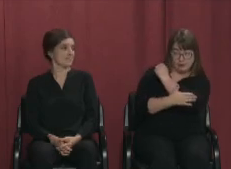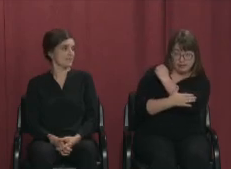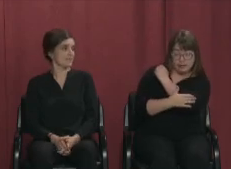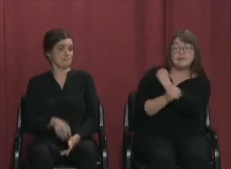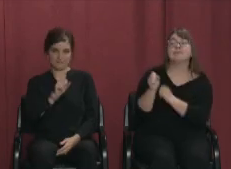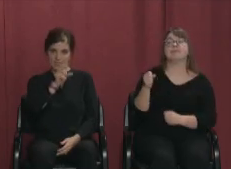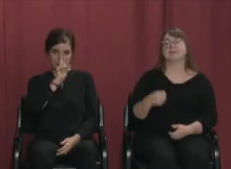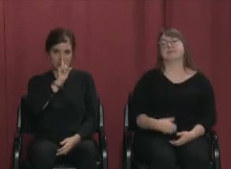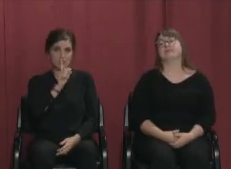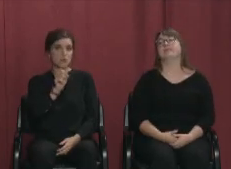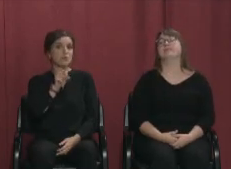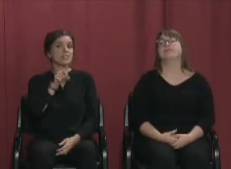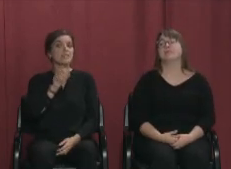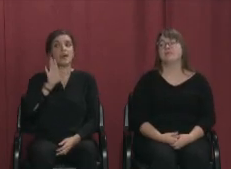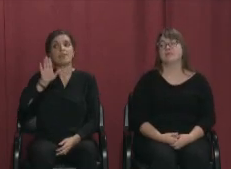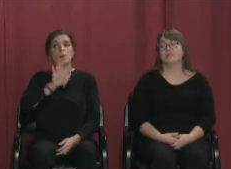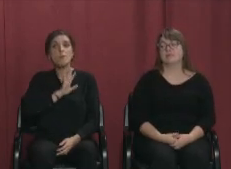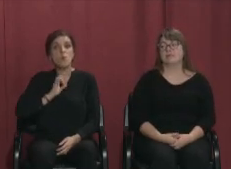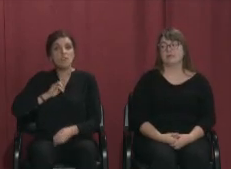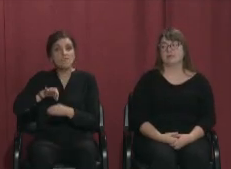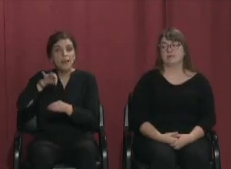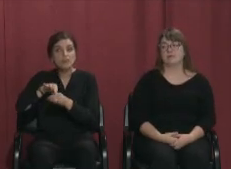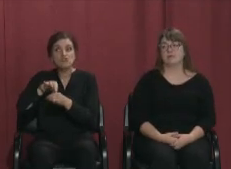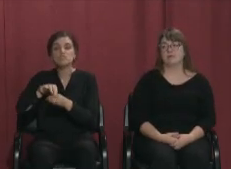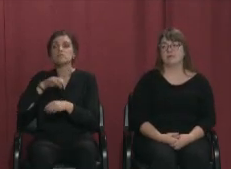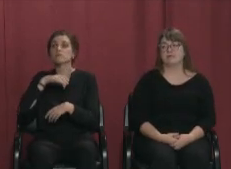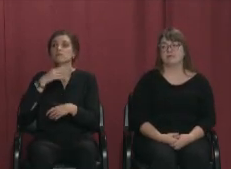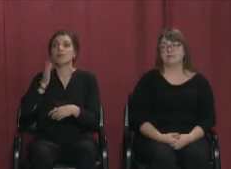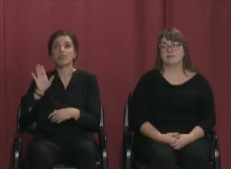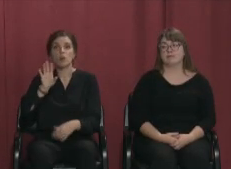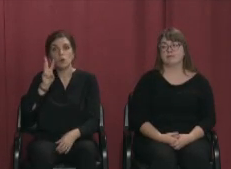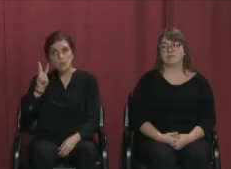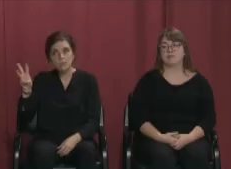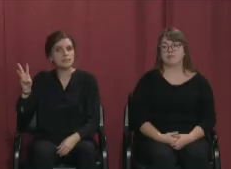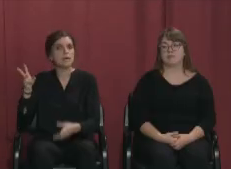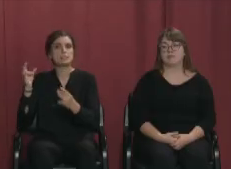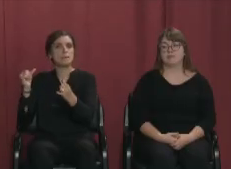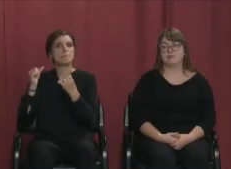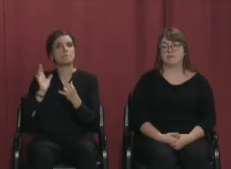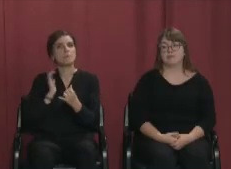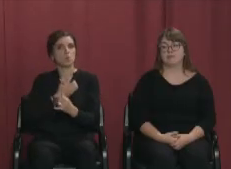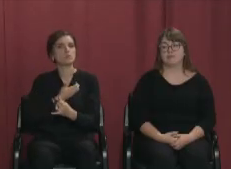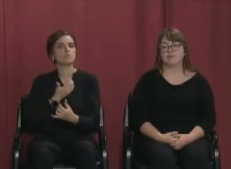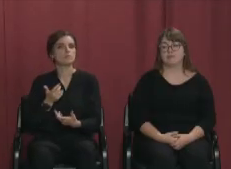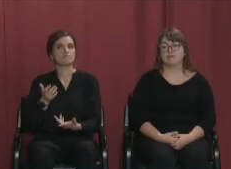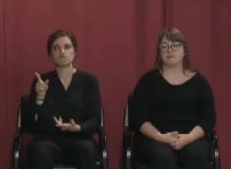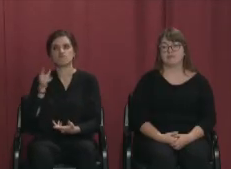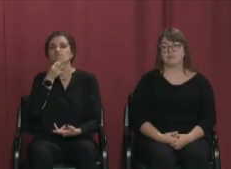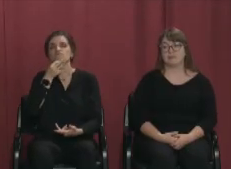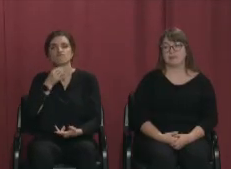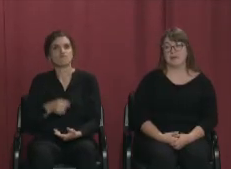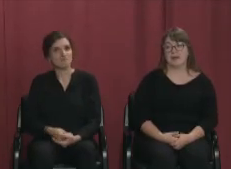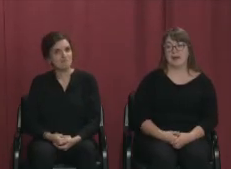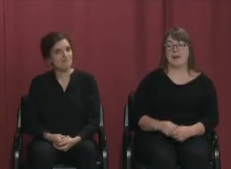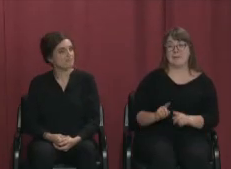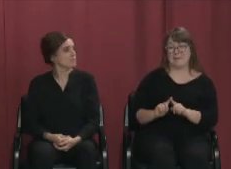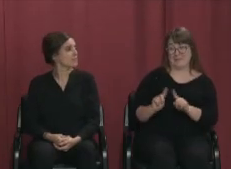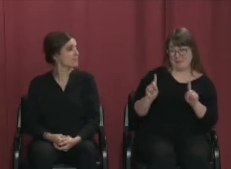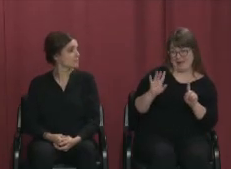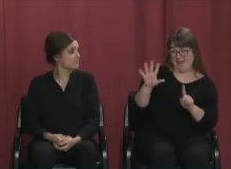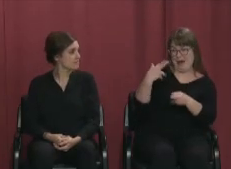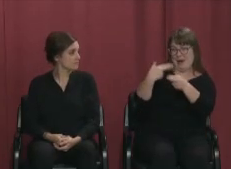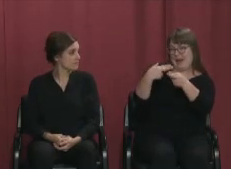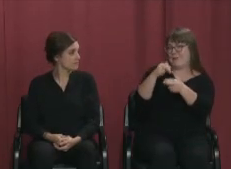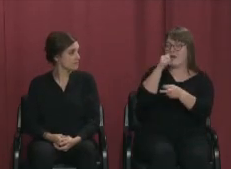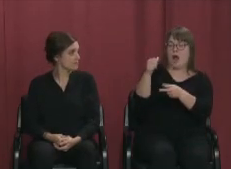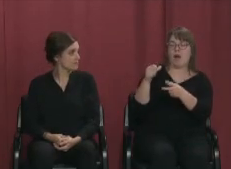their website has the same stuff that we have. And they're very good out there what they do. And they don't struggle with Maryland and Greene County either. No,